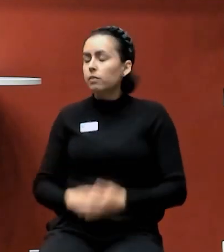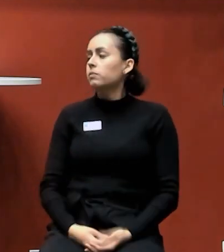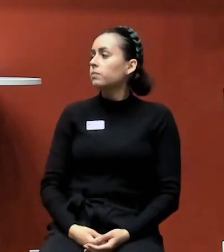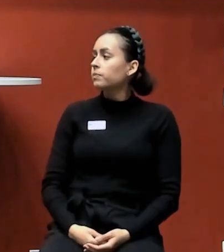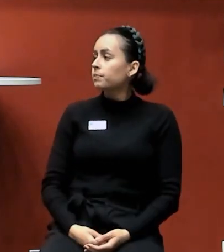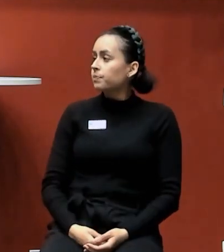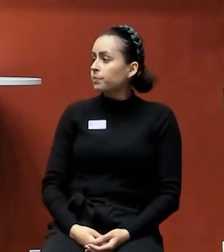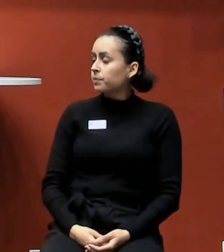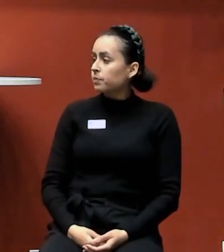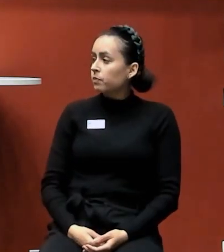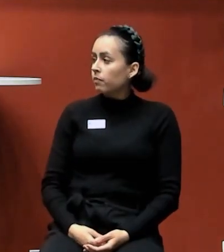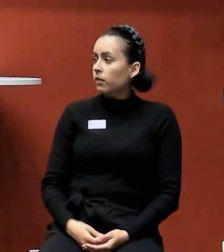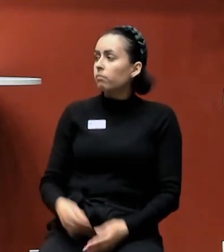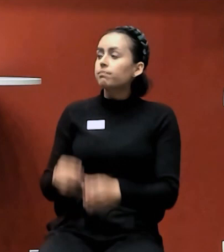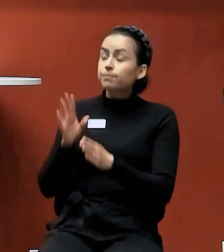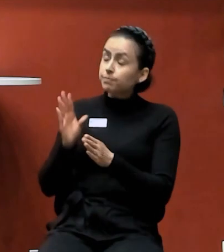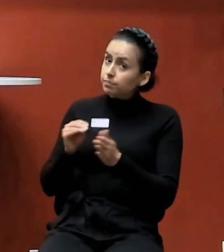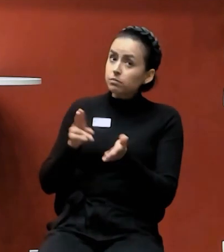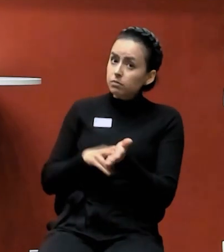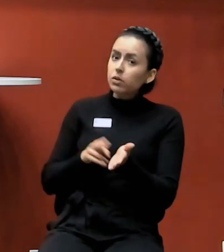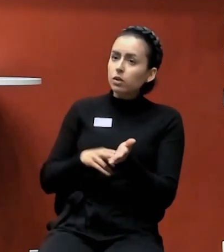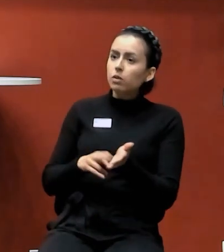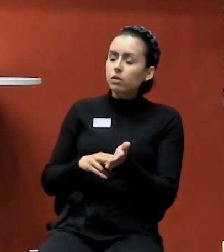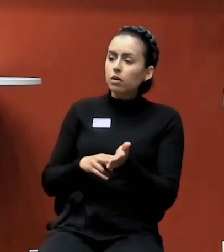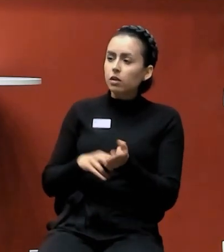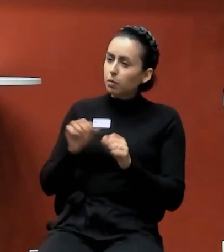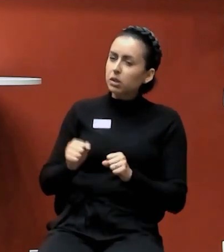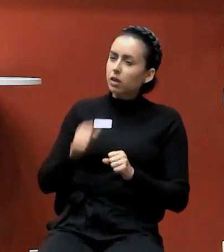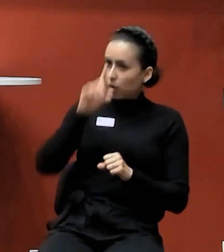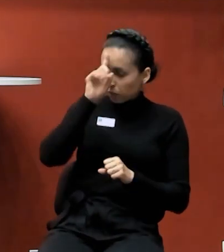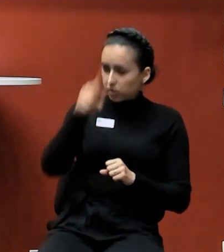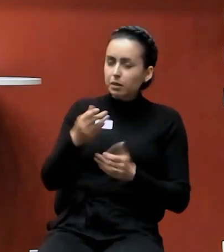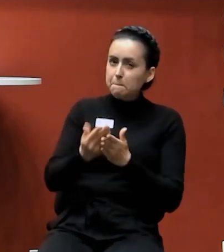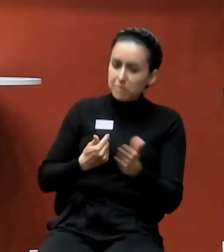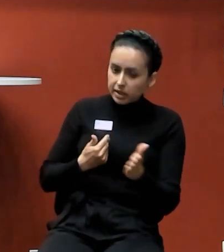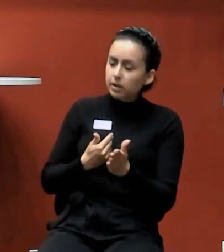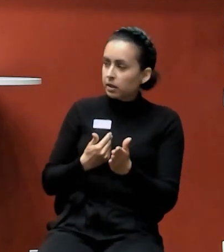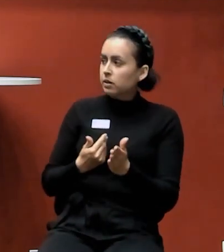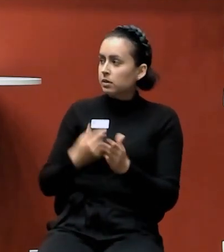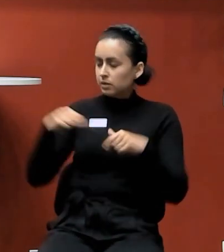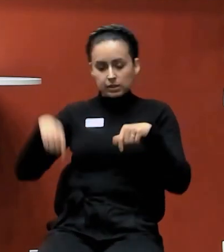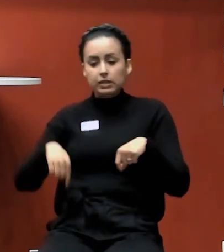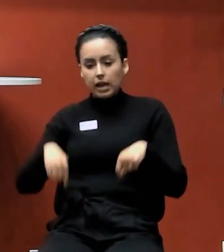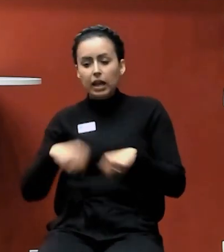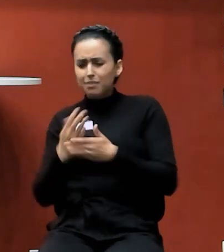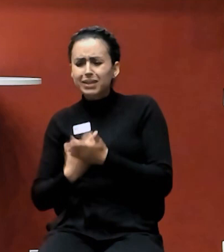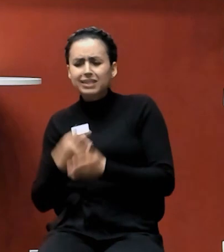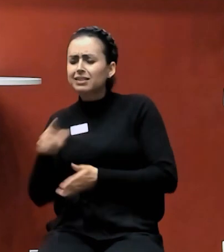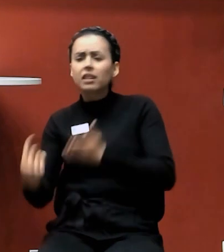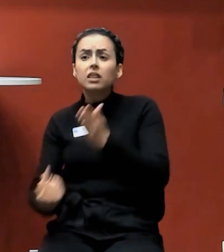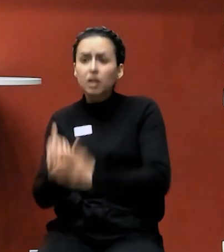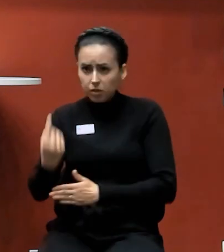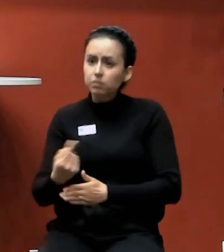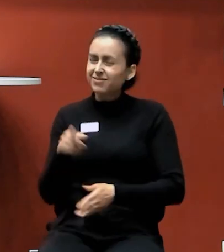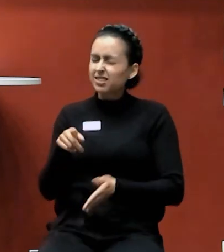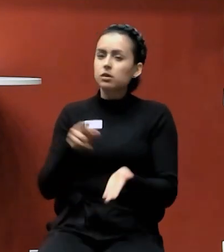Right. Yeah, there was a, you know, you were saying this, like understanding the whys. Why am I here, or why is this happening?